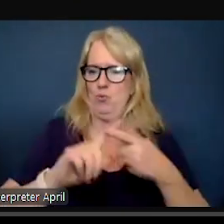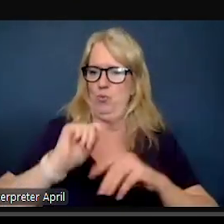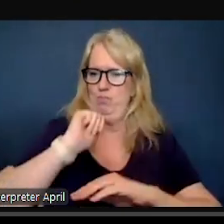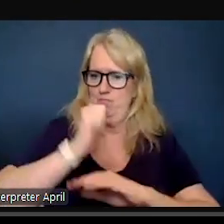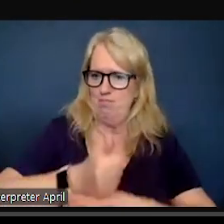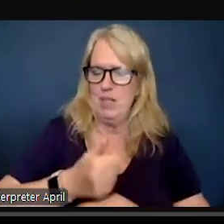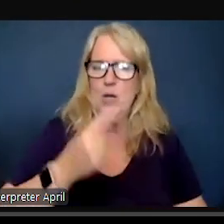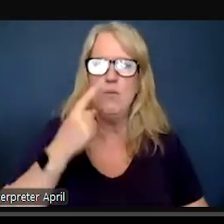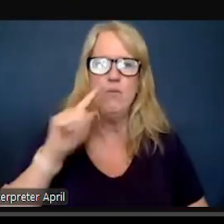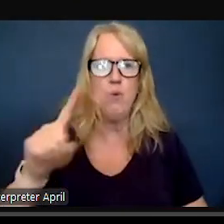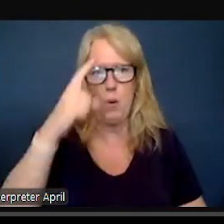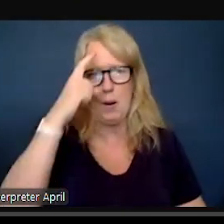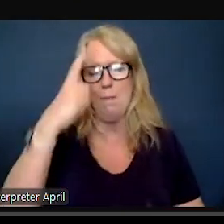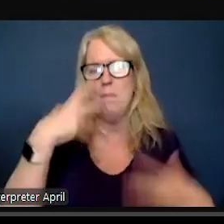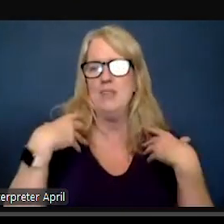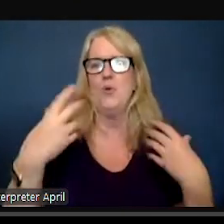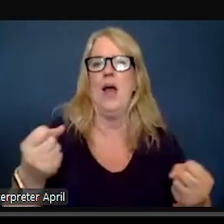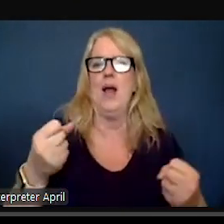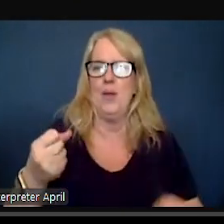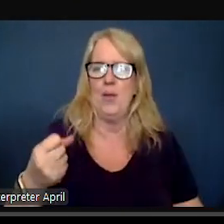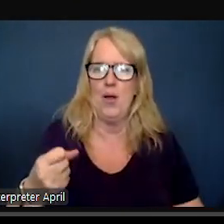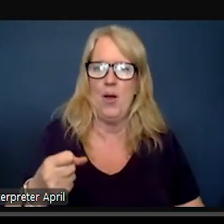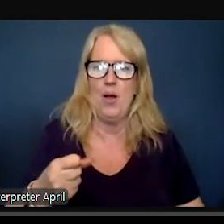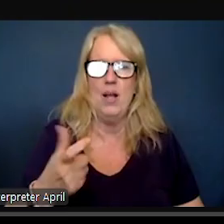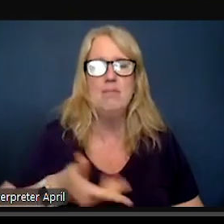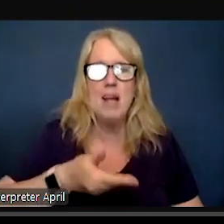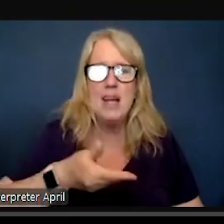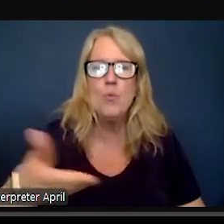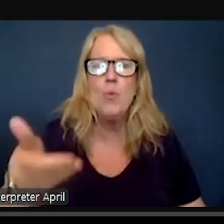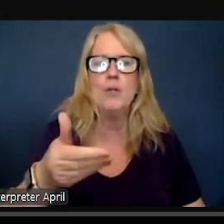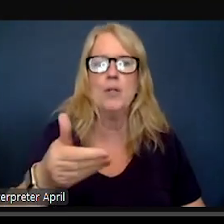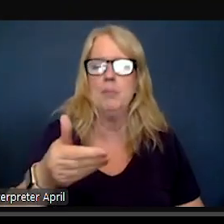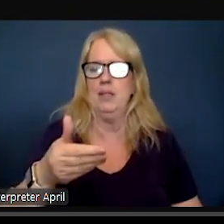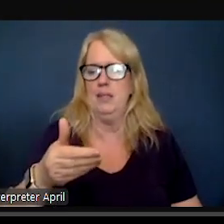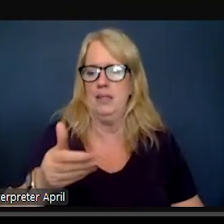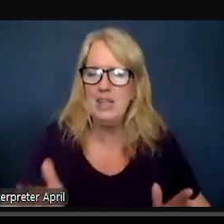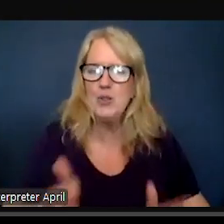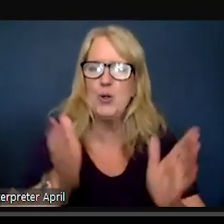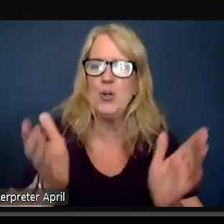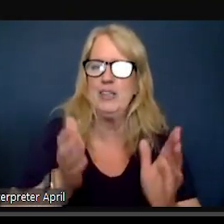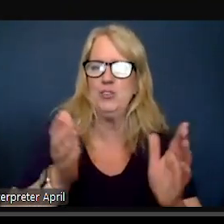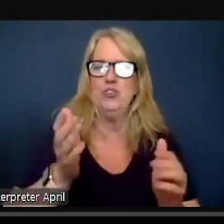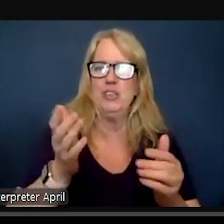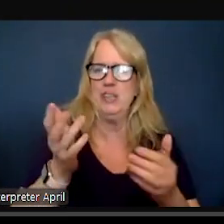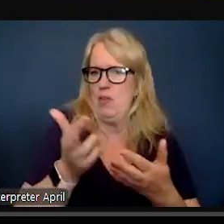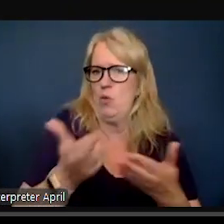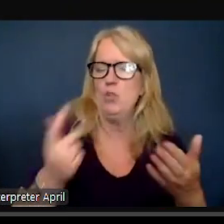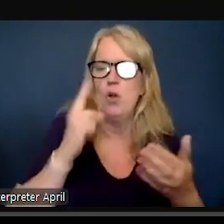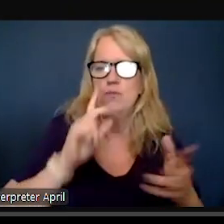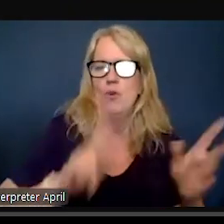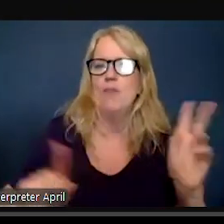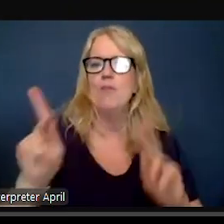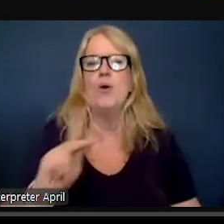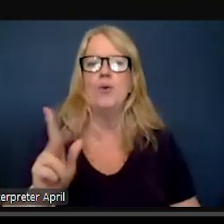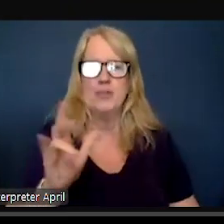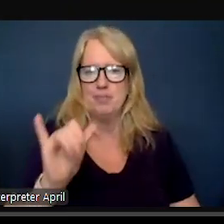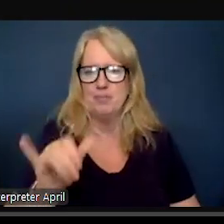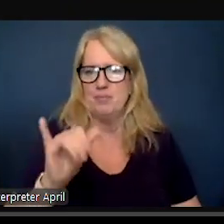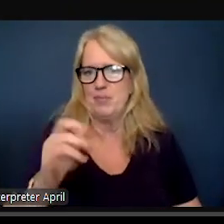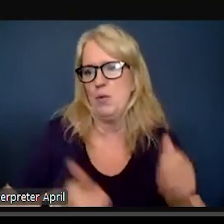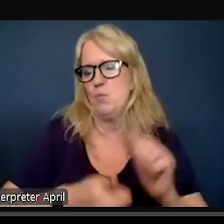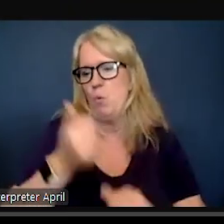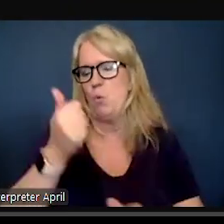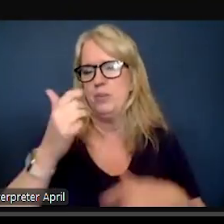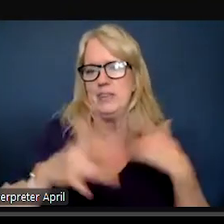precedent for like mental health care being like a welcoming, encouraging resource for folks. And that's what I feel most